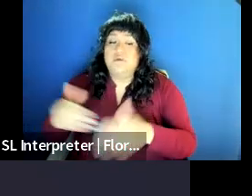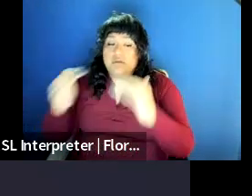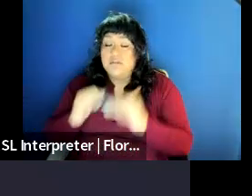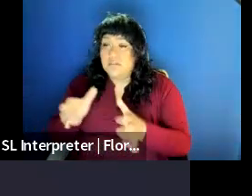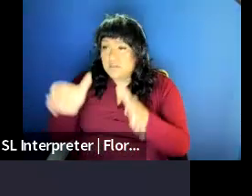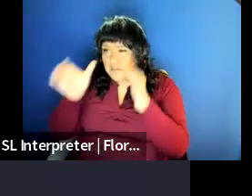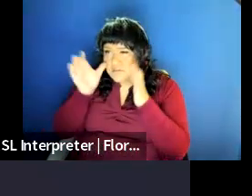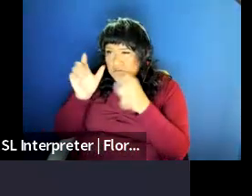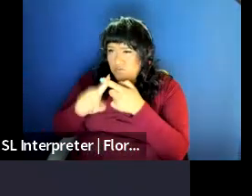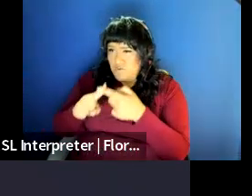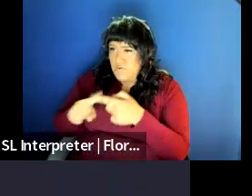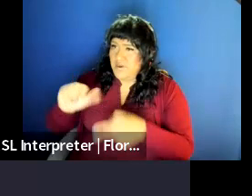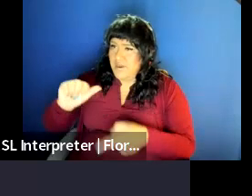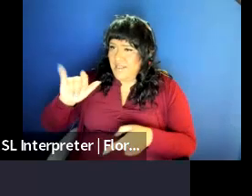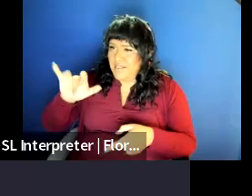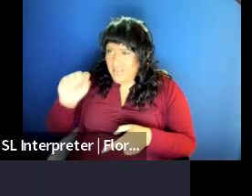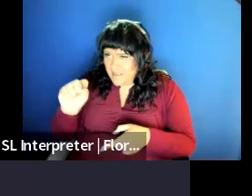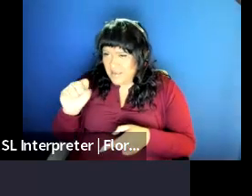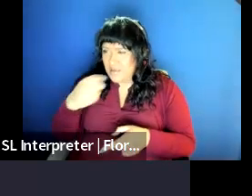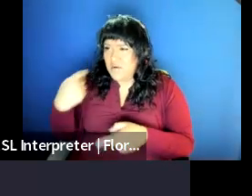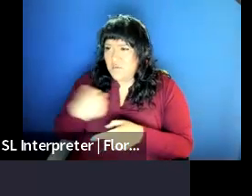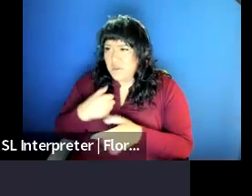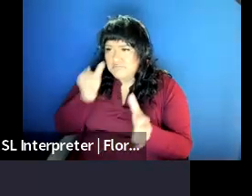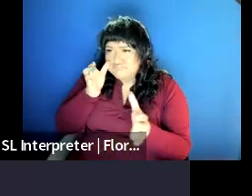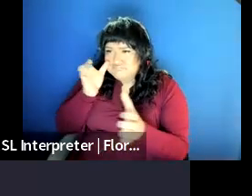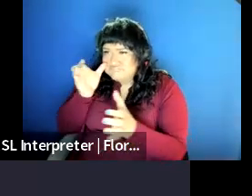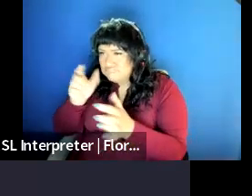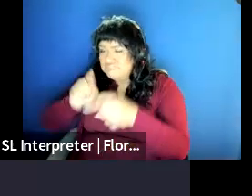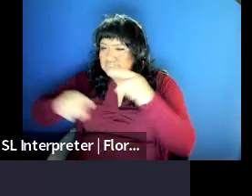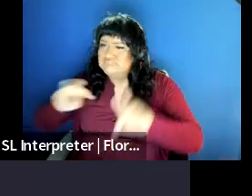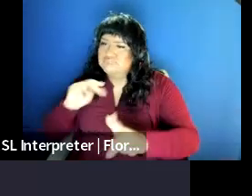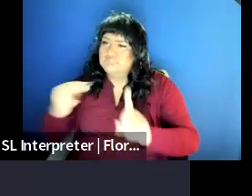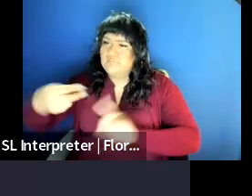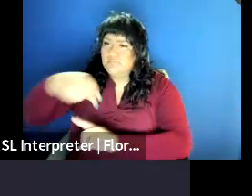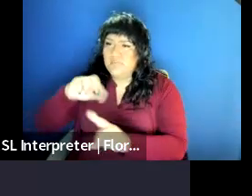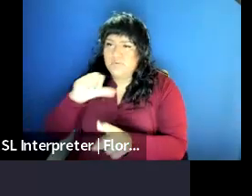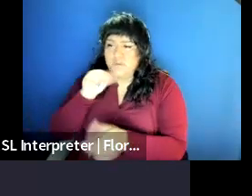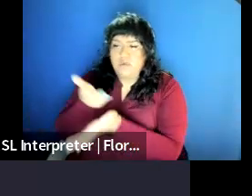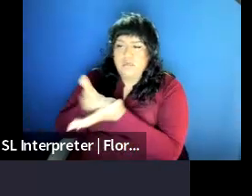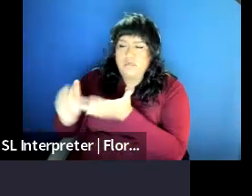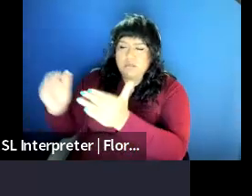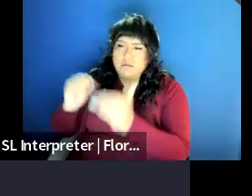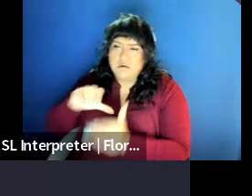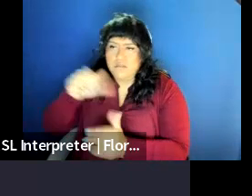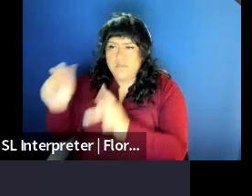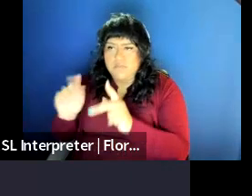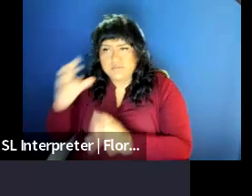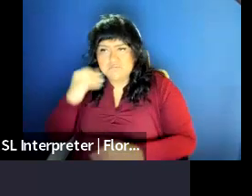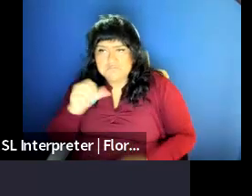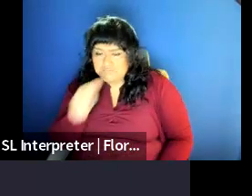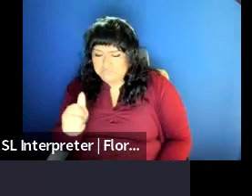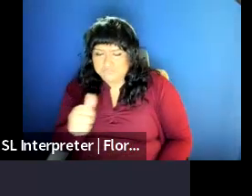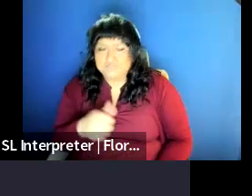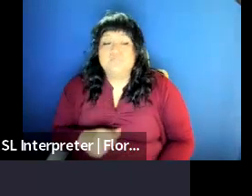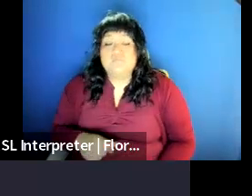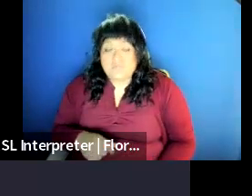we disagree, and we don't judge or invalidate other people's experiences. And I wanna uplift that the community agreements apply to